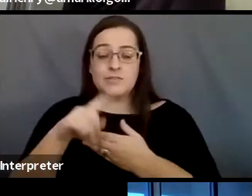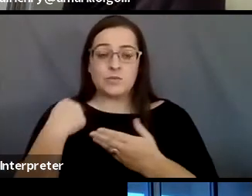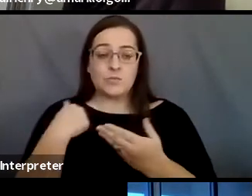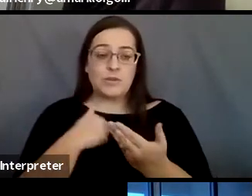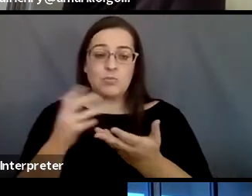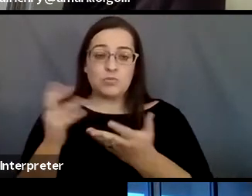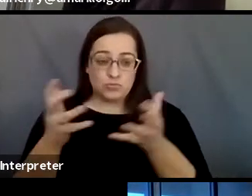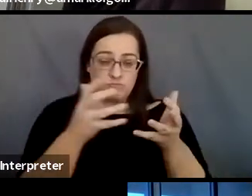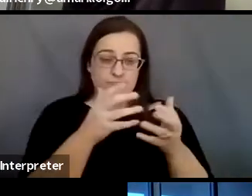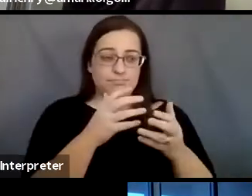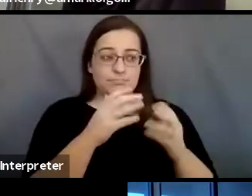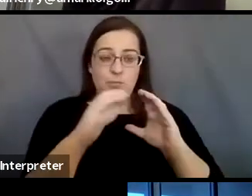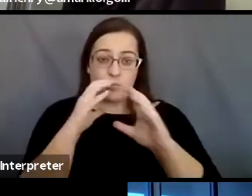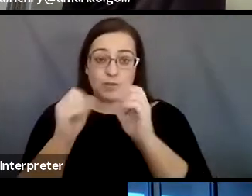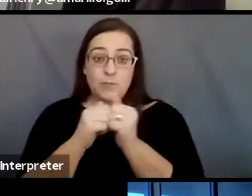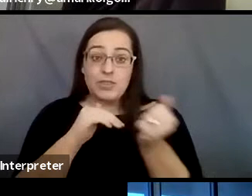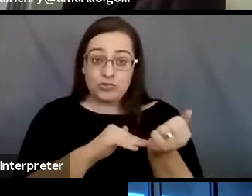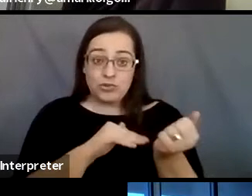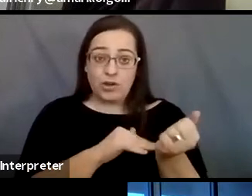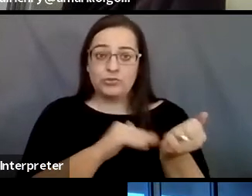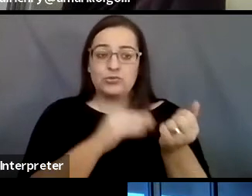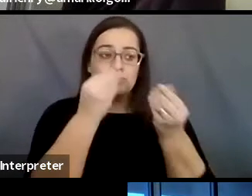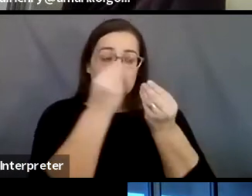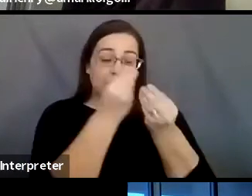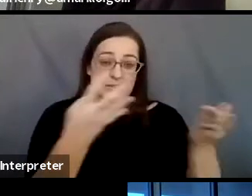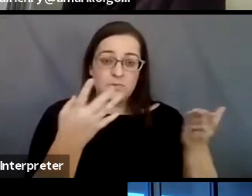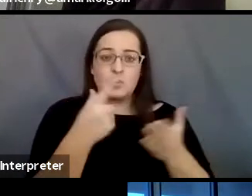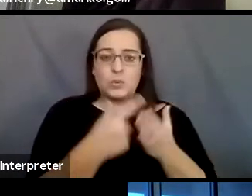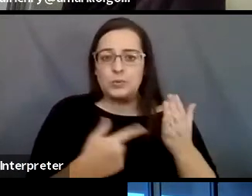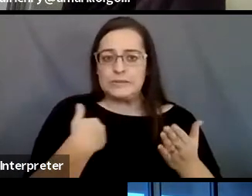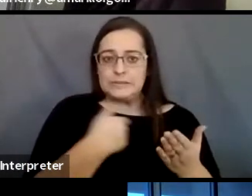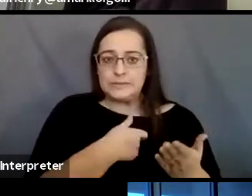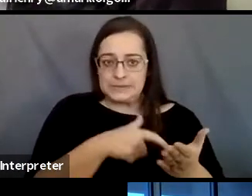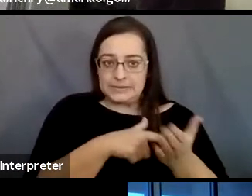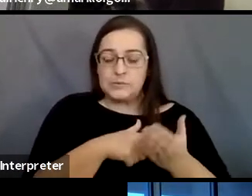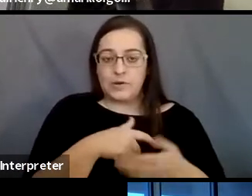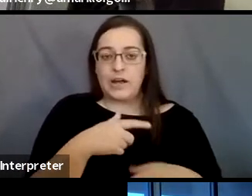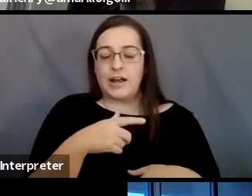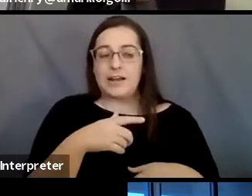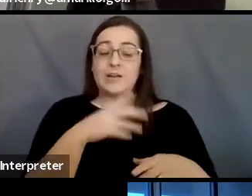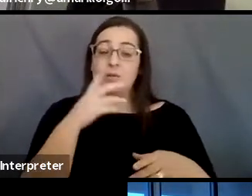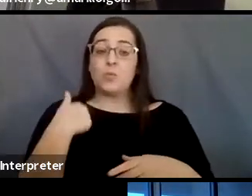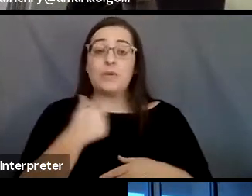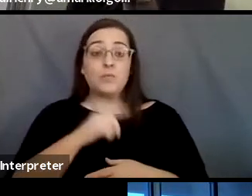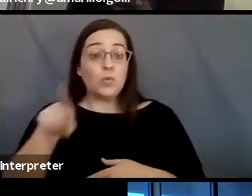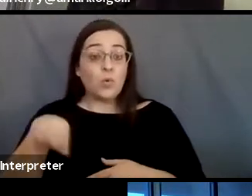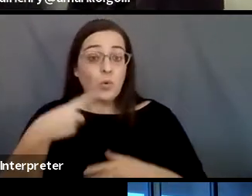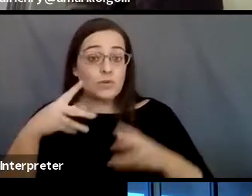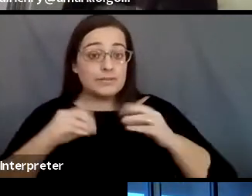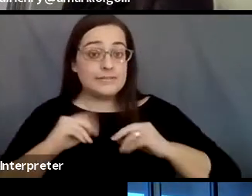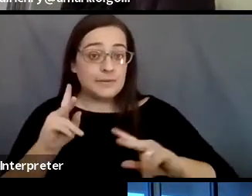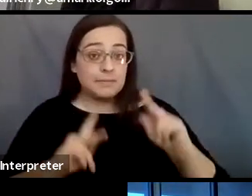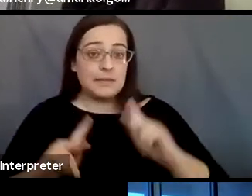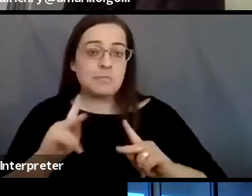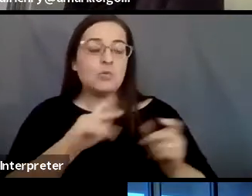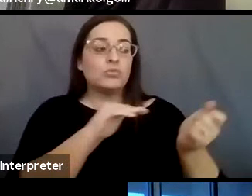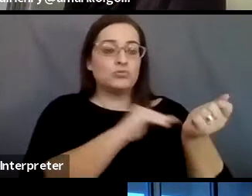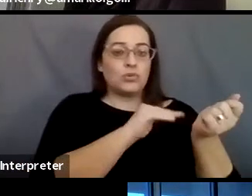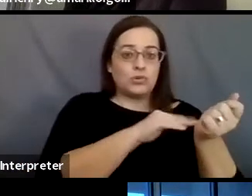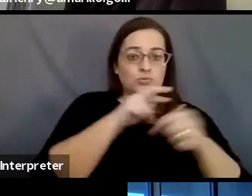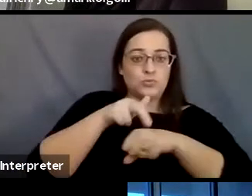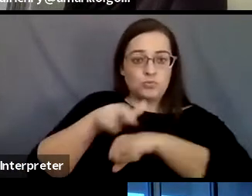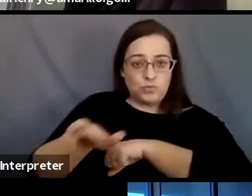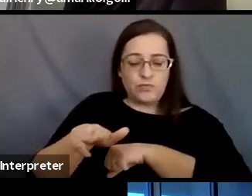community providers as we're closer to an opening date, as patients will be seen on a referral basis only. This is the